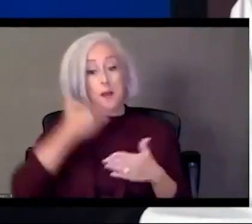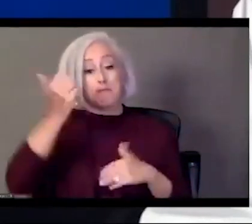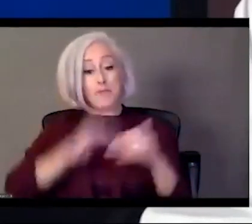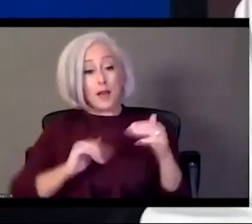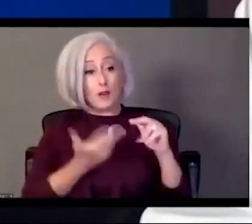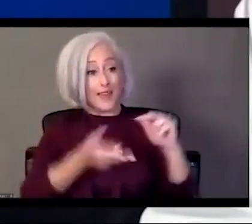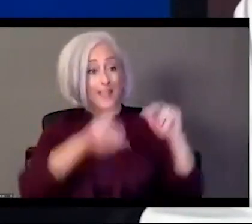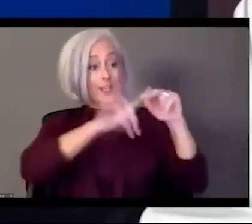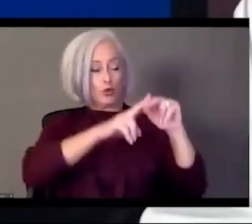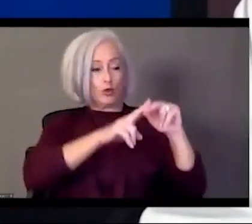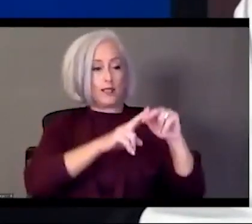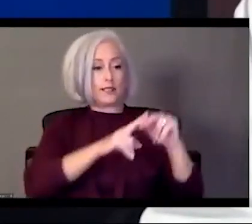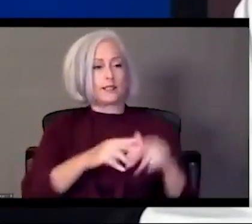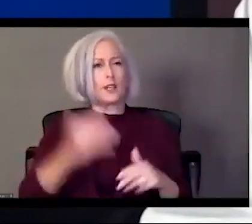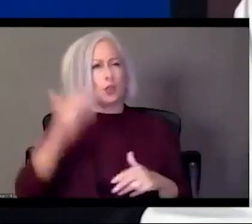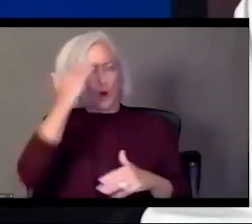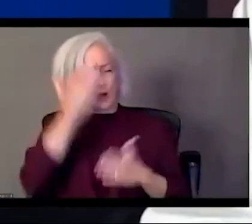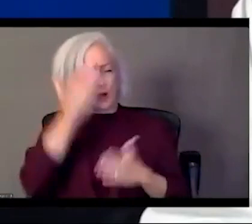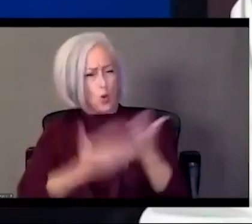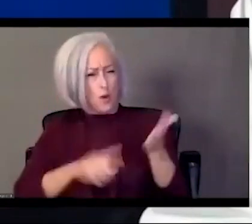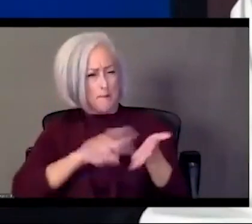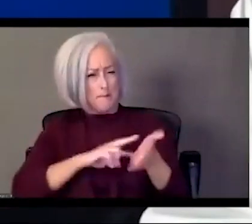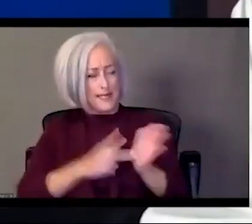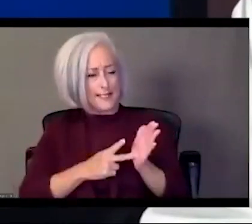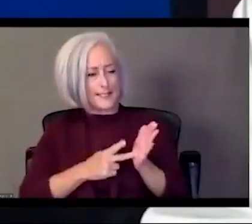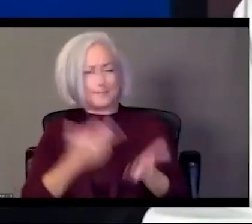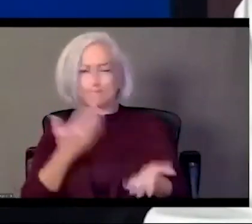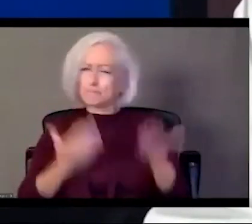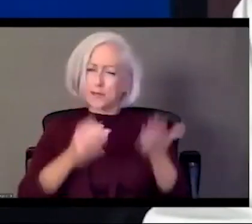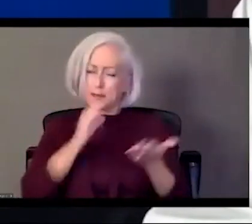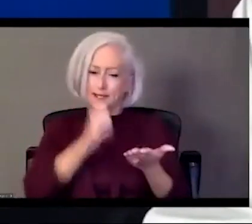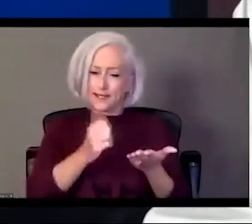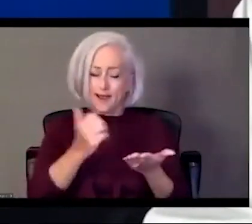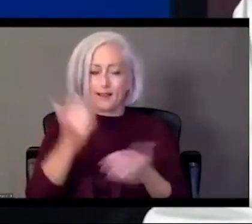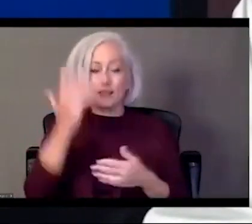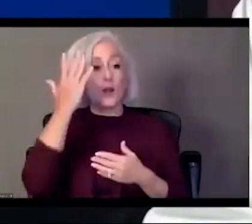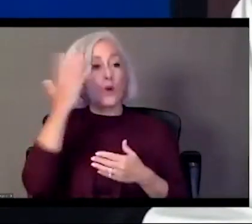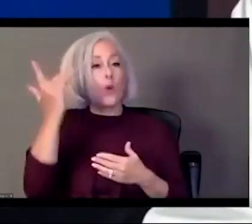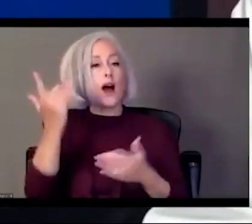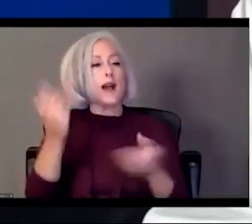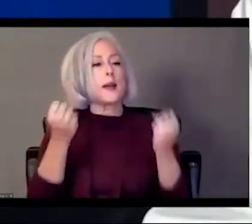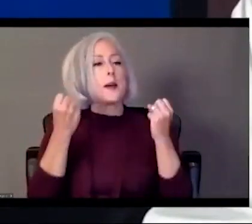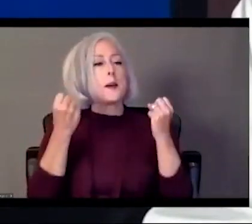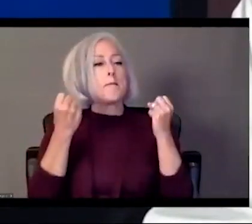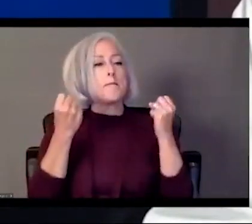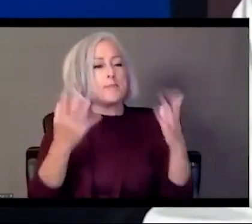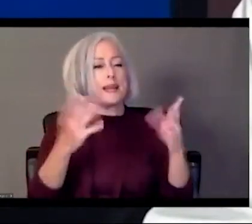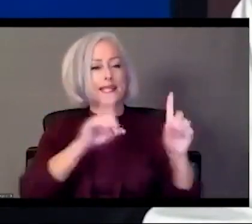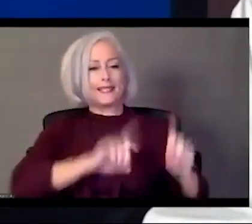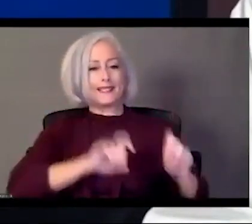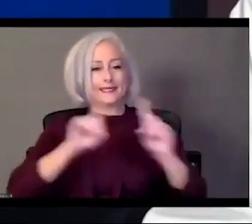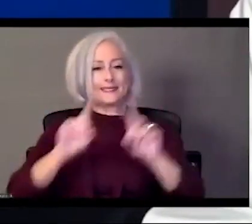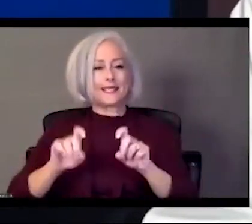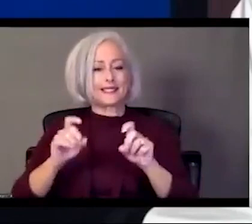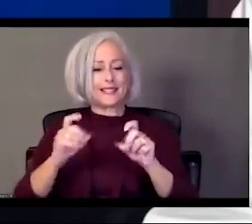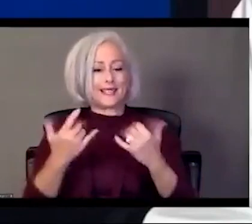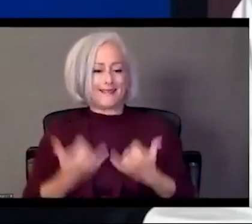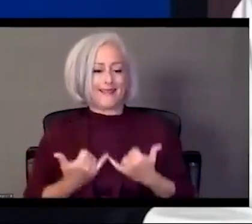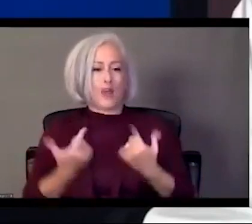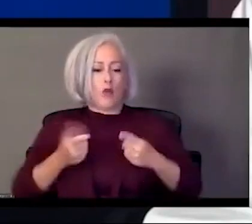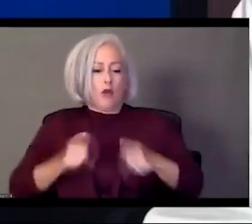yet? Yeah, probably not, and here's why. First of all, a lot of testing is done at home. Second of